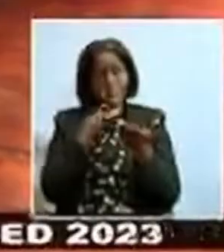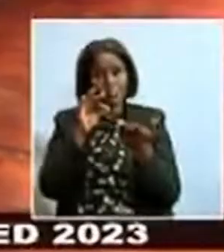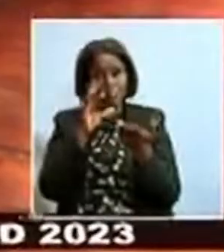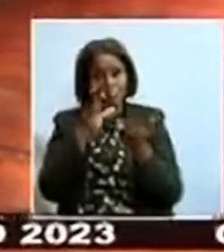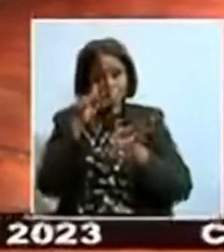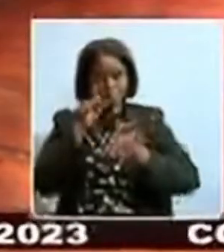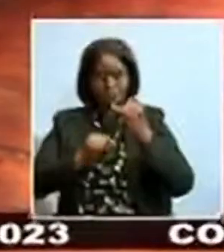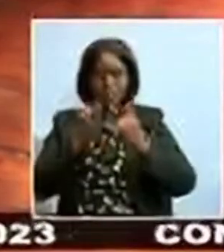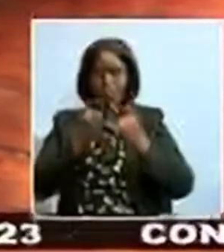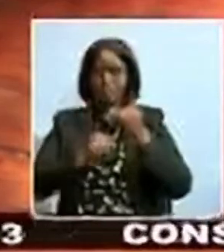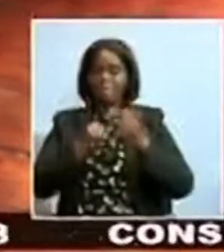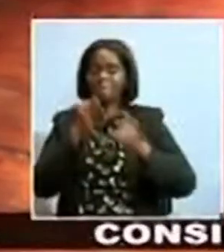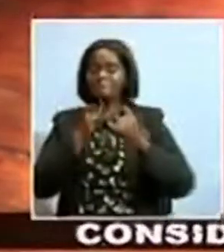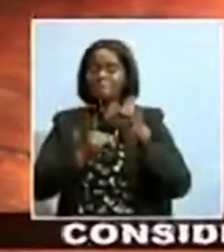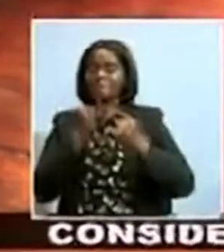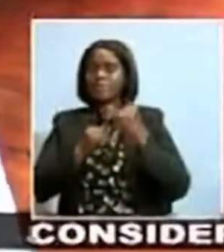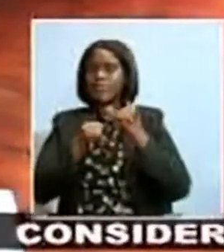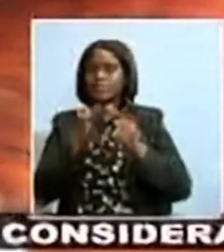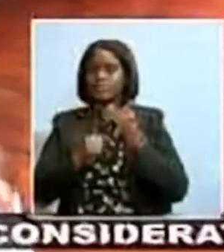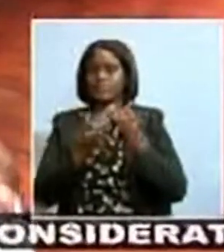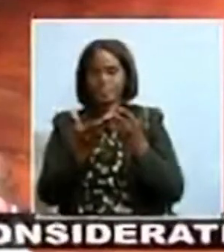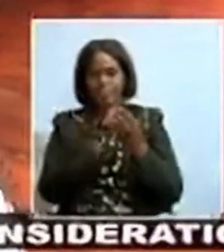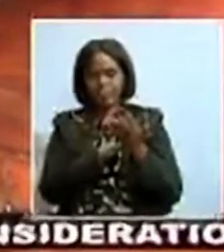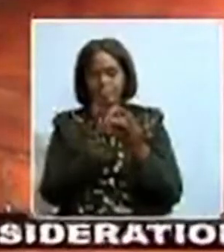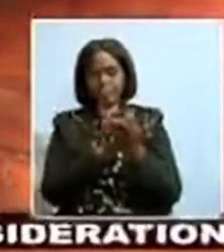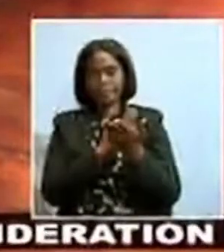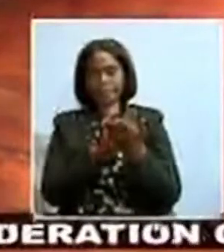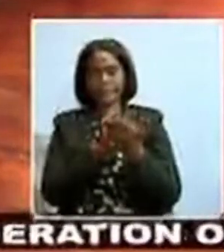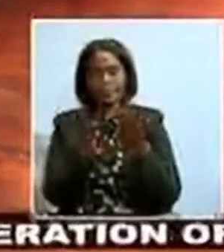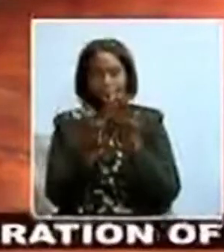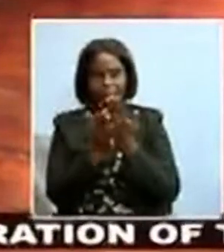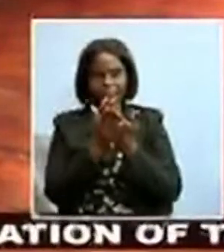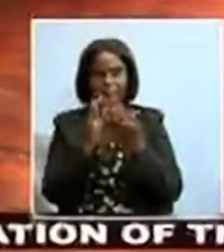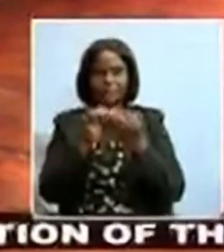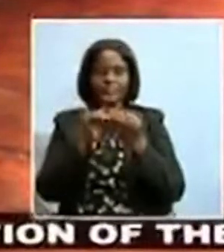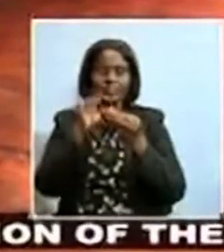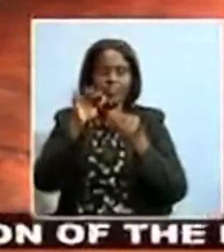the end, let me go to Appendix 9 also.